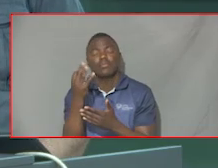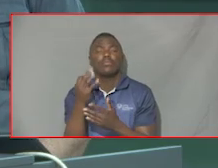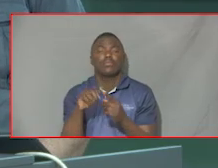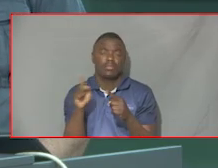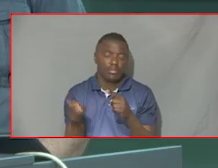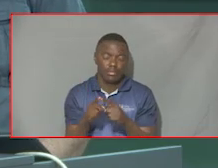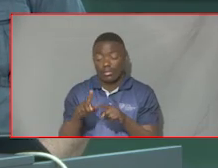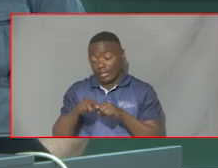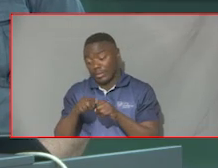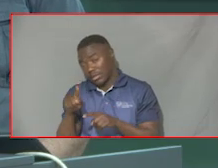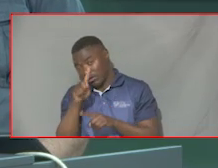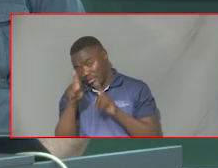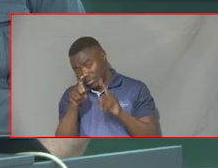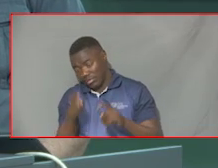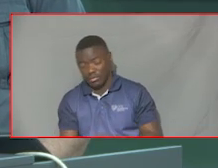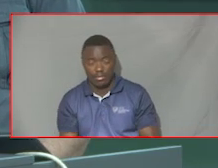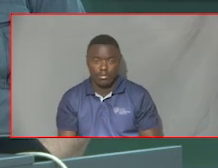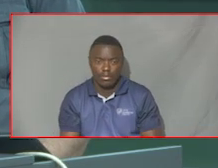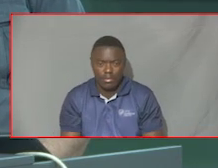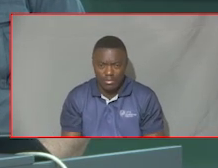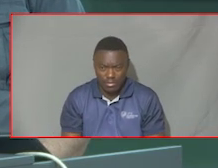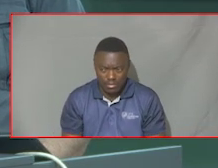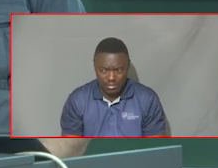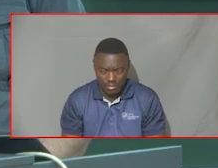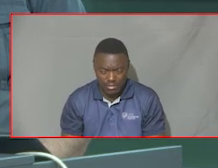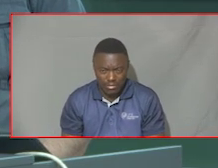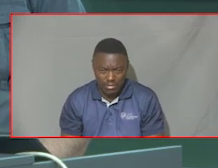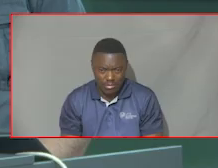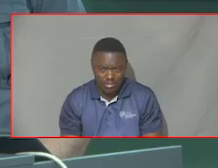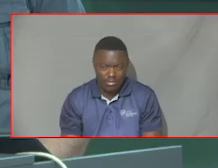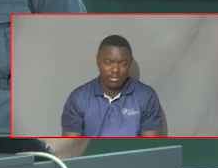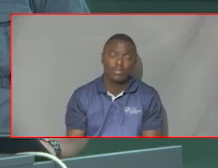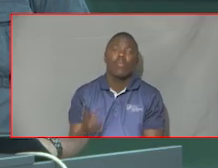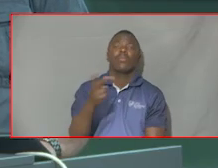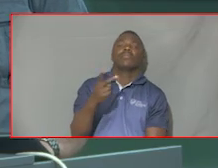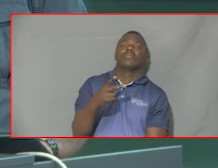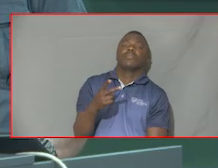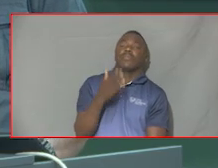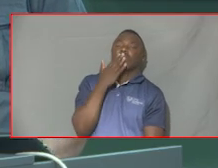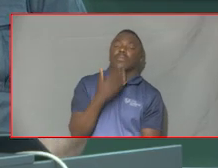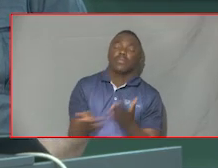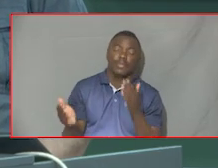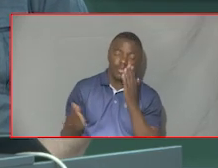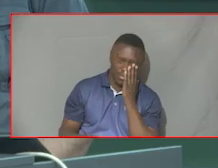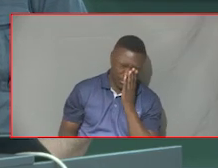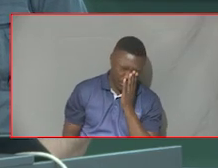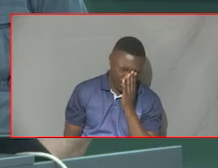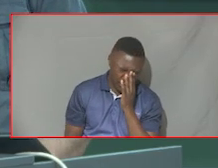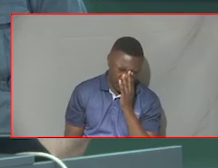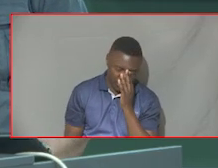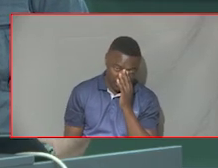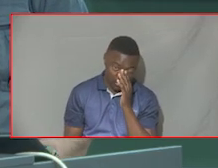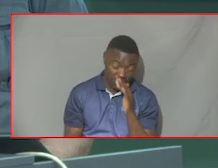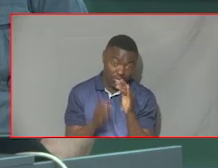it. So those are and your proofs. You must know your 4 grade 11